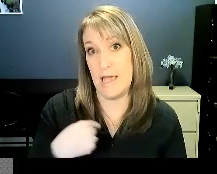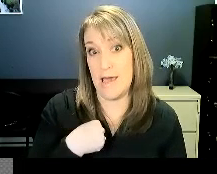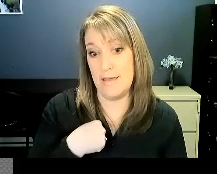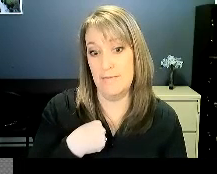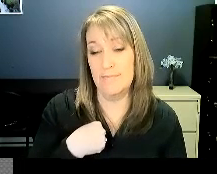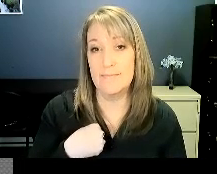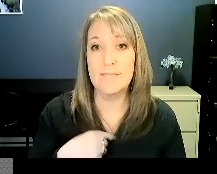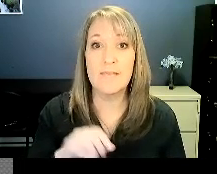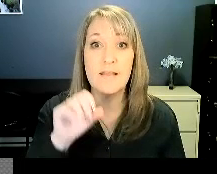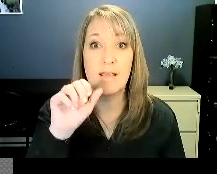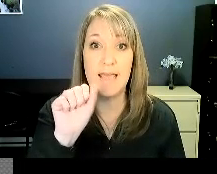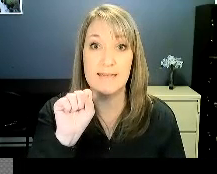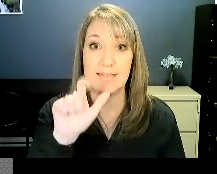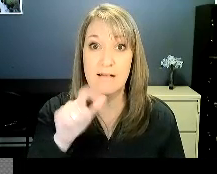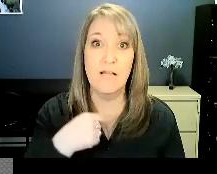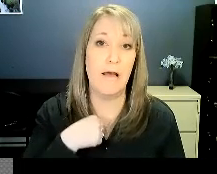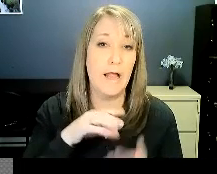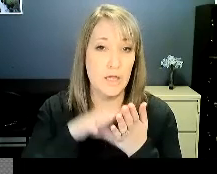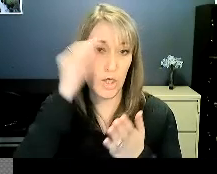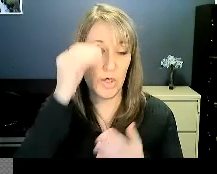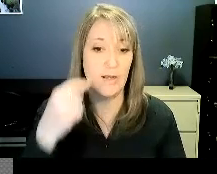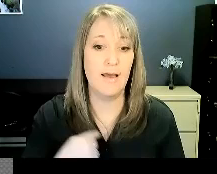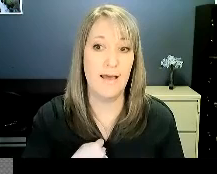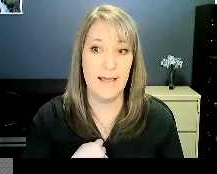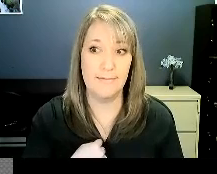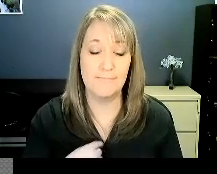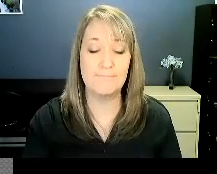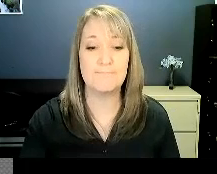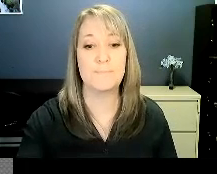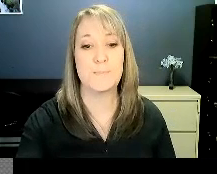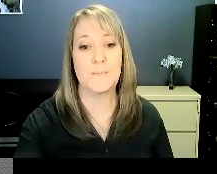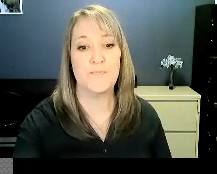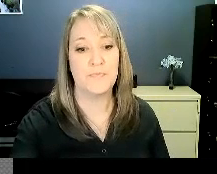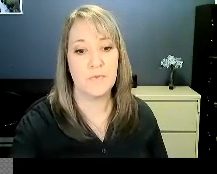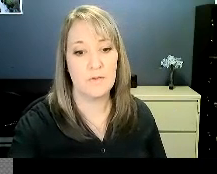need, I. ASL, I learn, I.